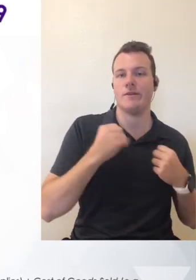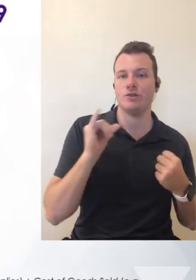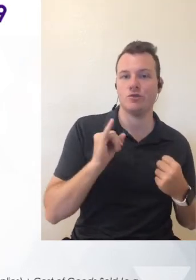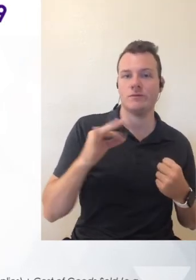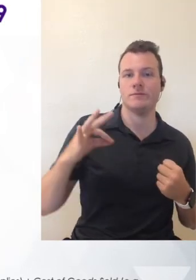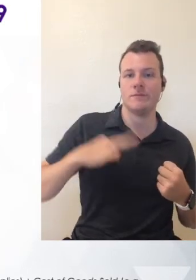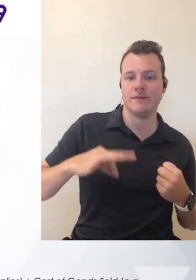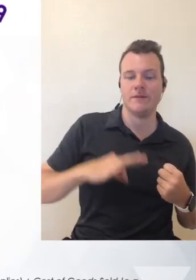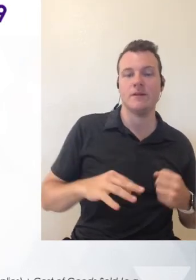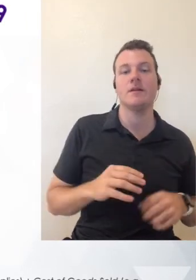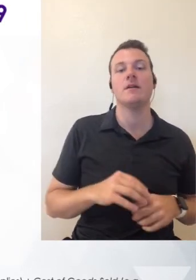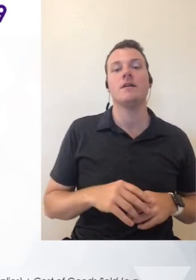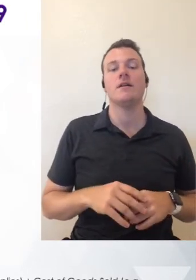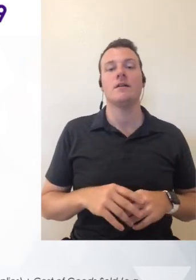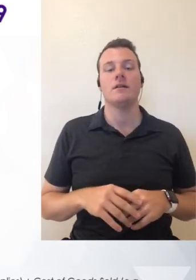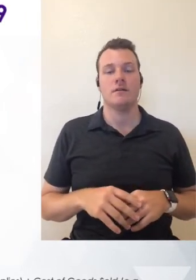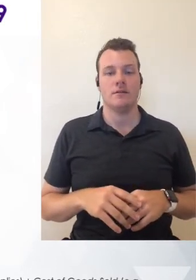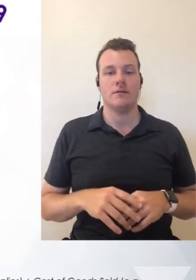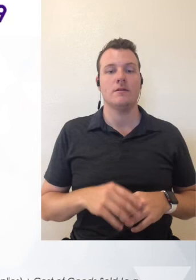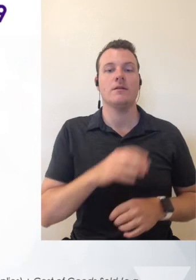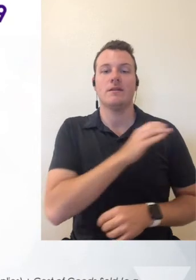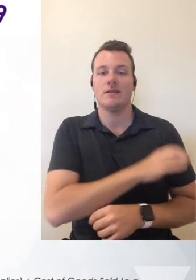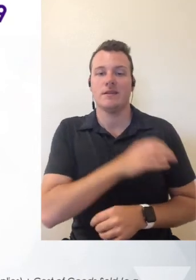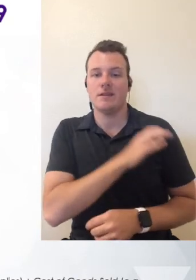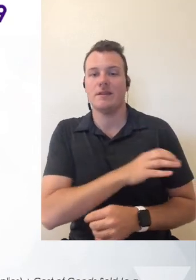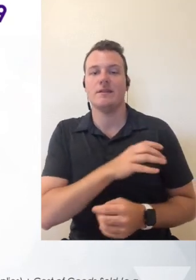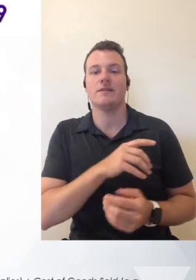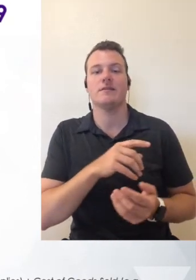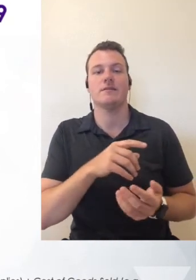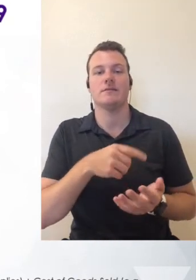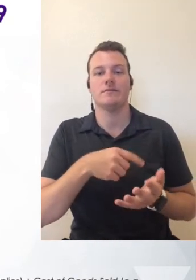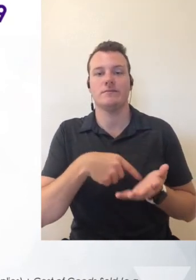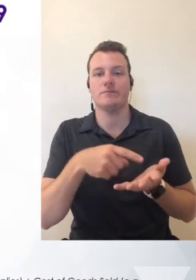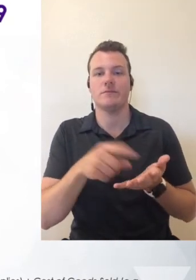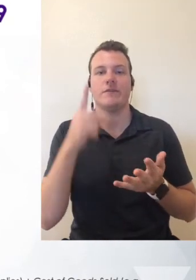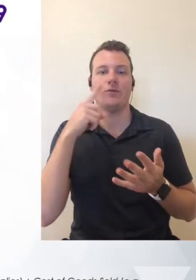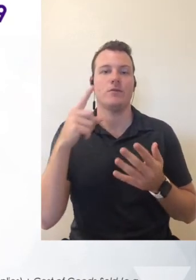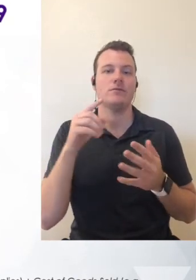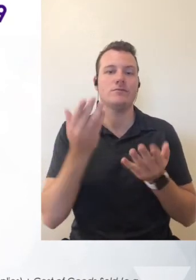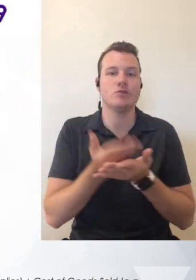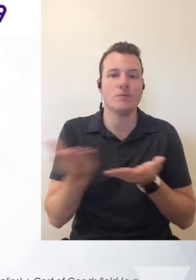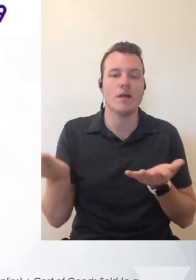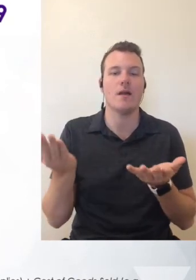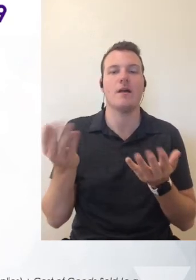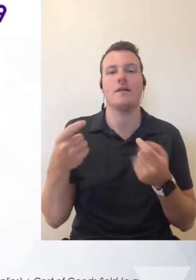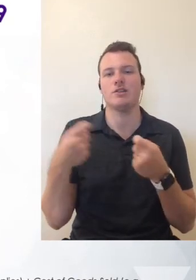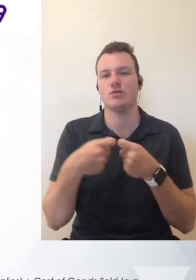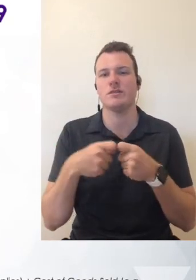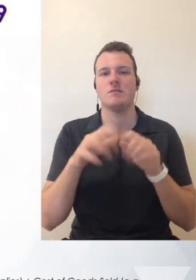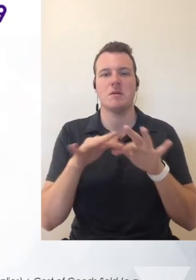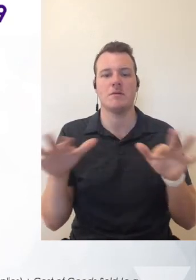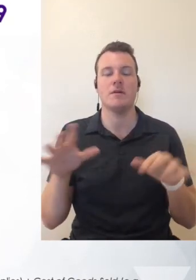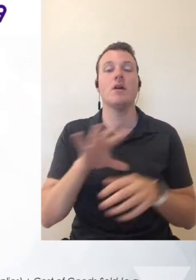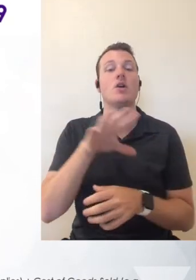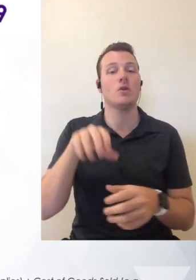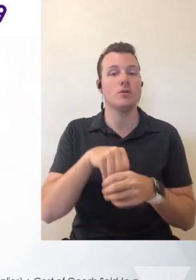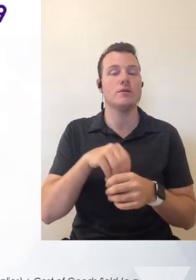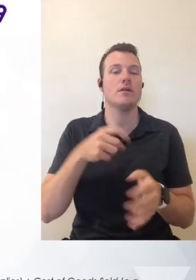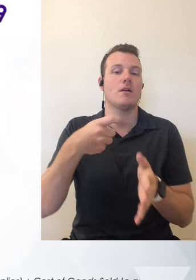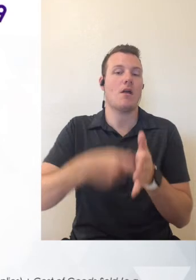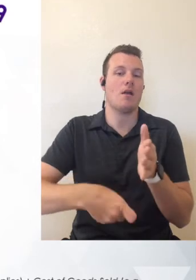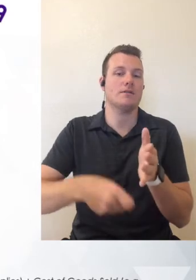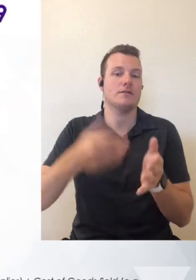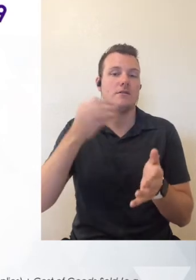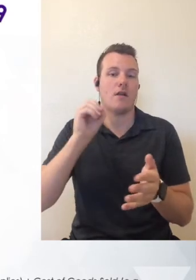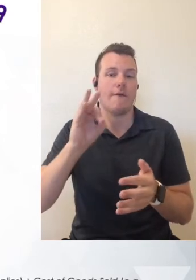from clinic expenses, which was rent, utilities, and office supplies. And then I also included my cost of goods sold, which